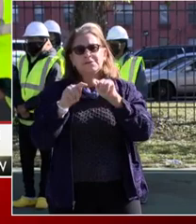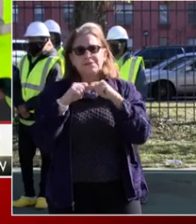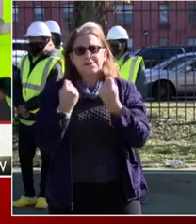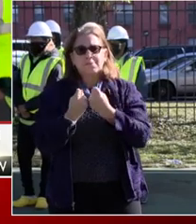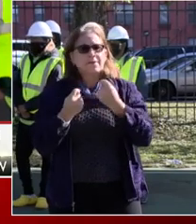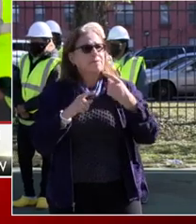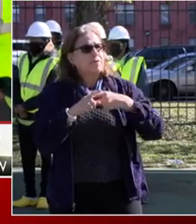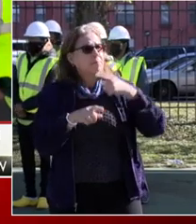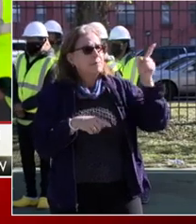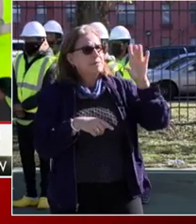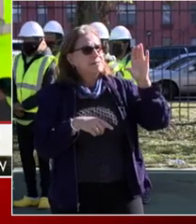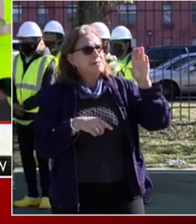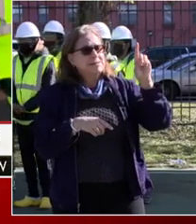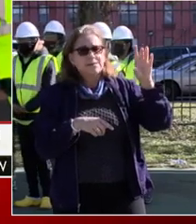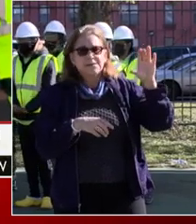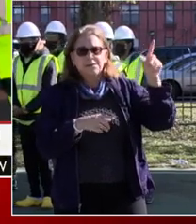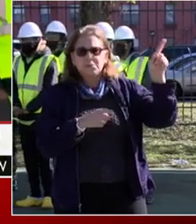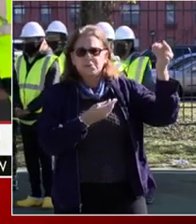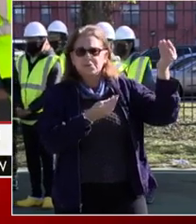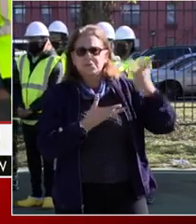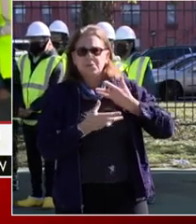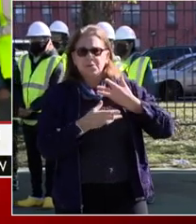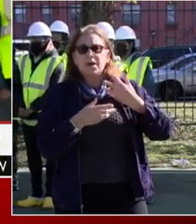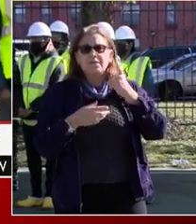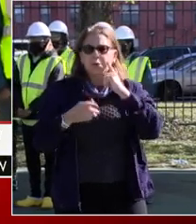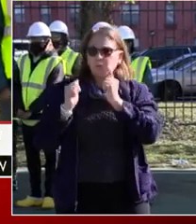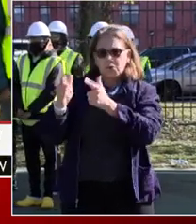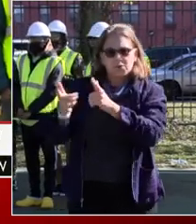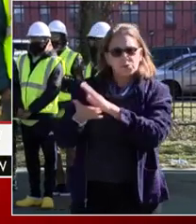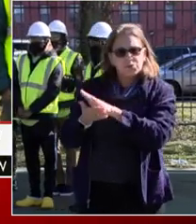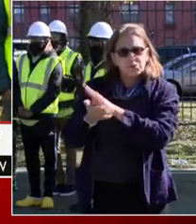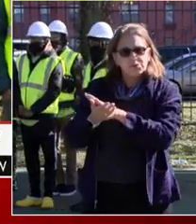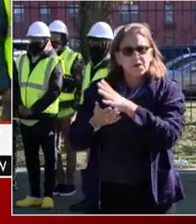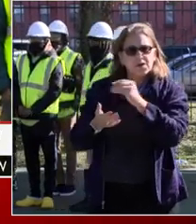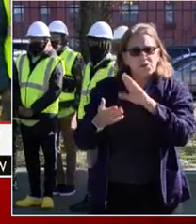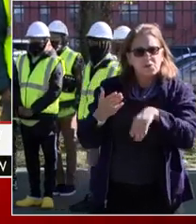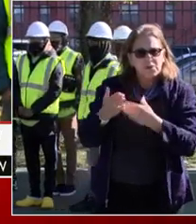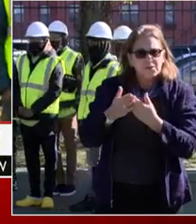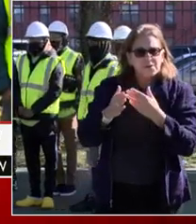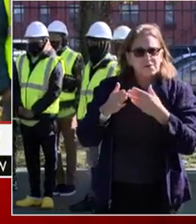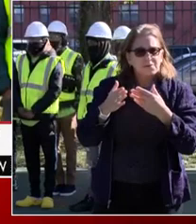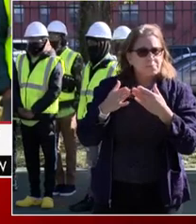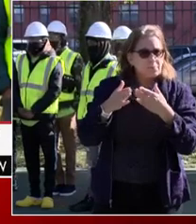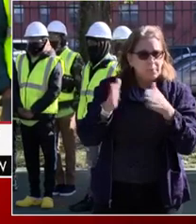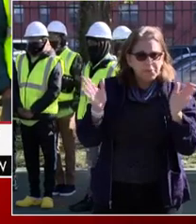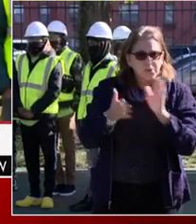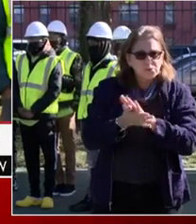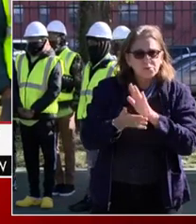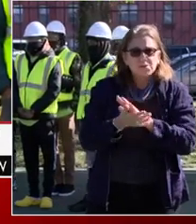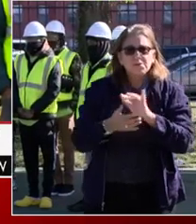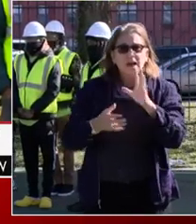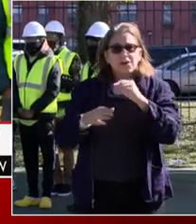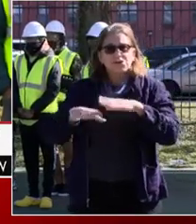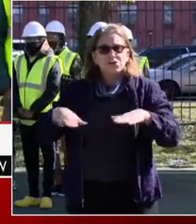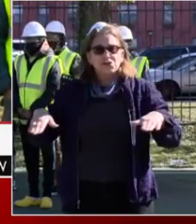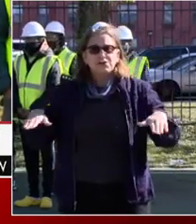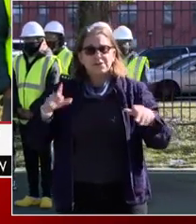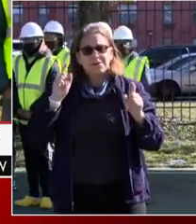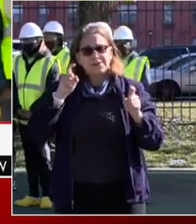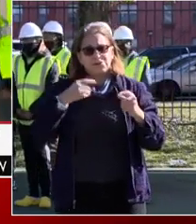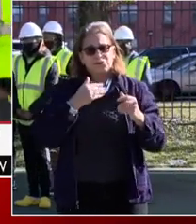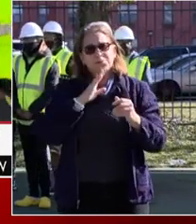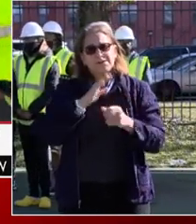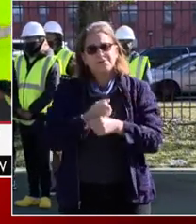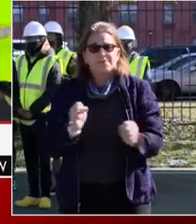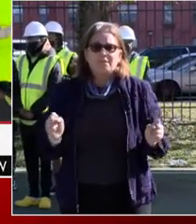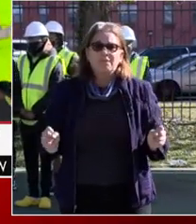public schools. Certainly our priority is that our children are safe and that all who are eligible get vaccinated, but also